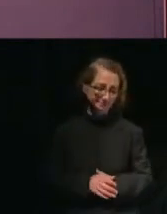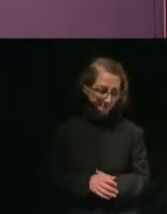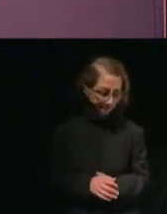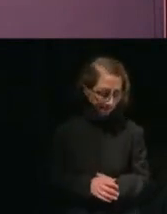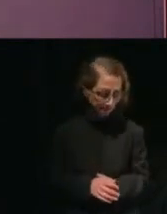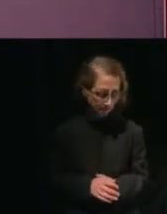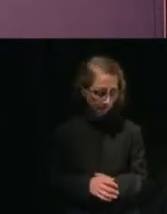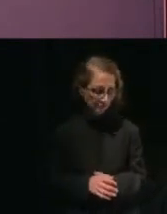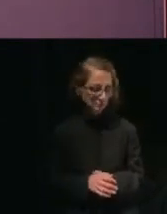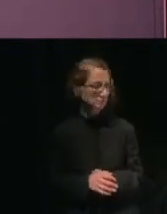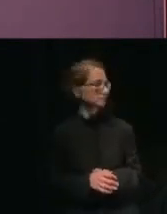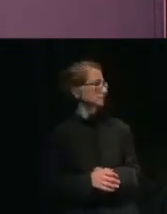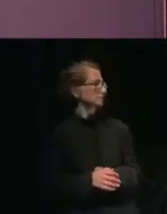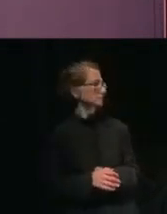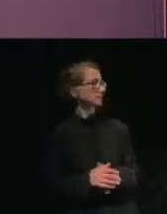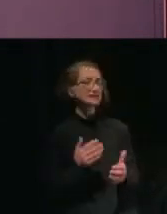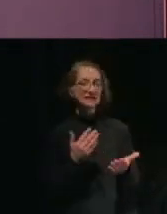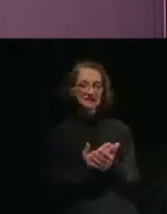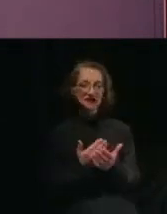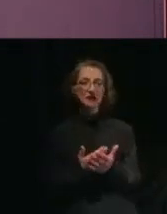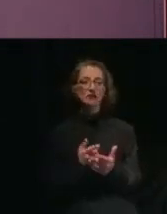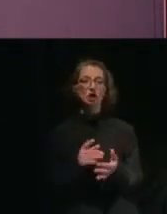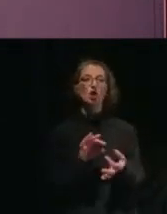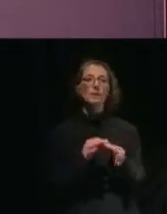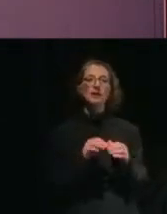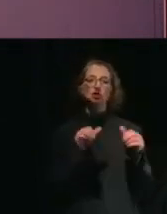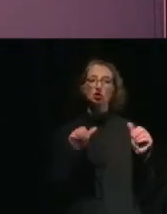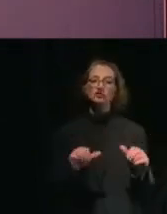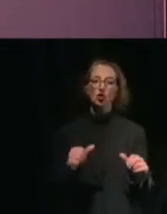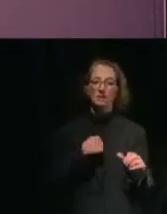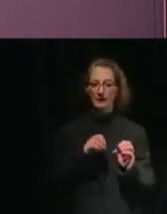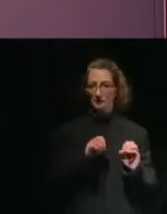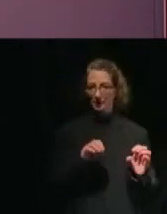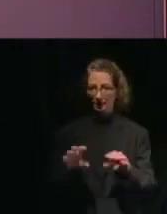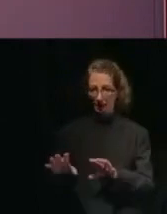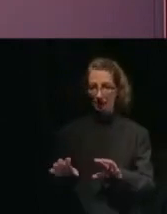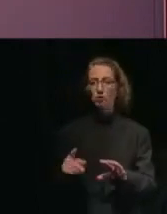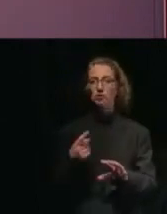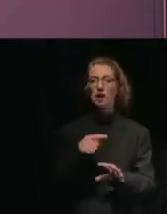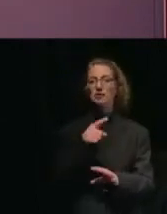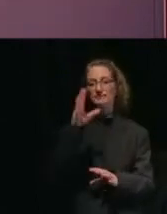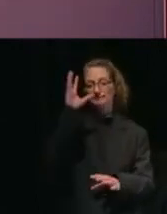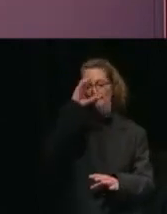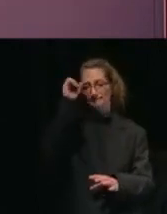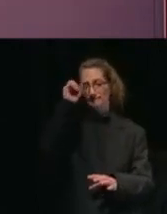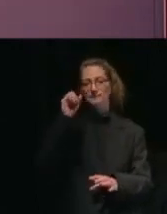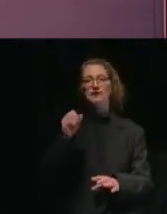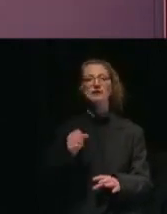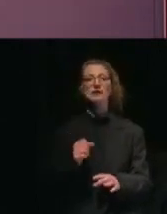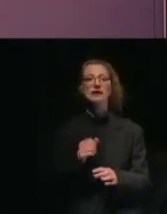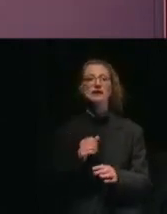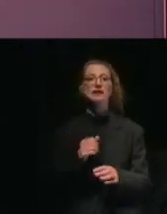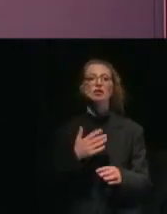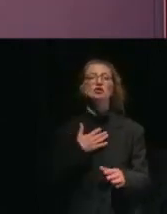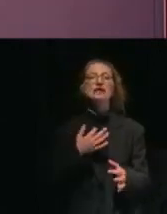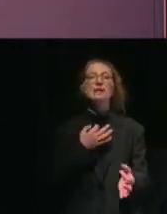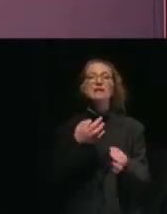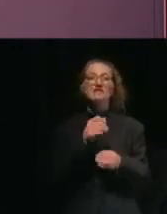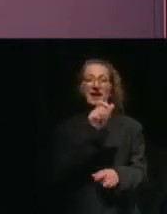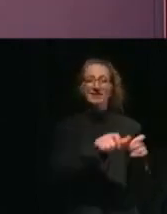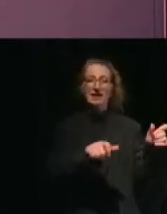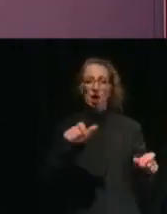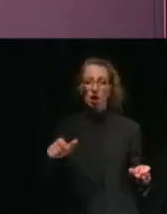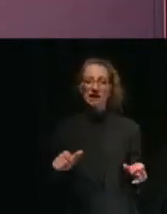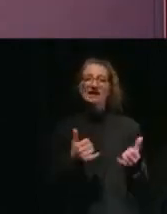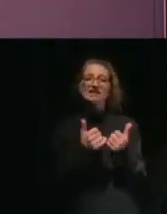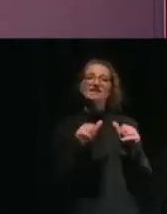So I'll go through these combinations very quickly so that we maintain an overview of where the people we